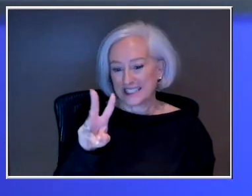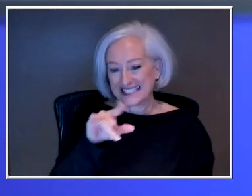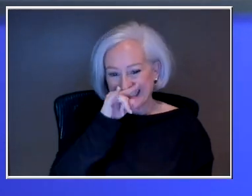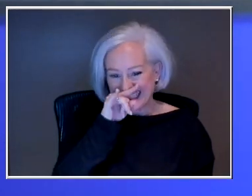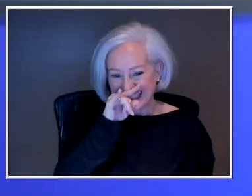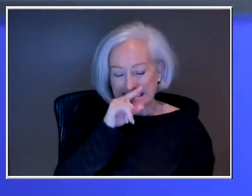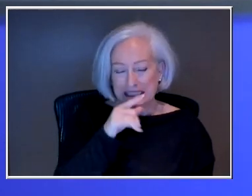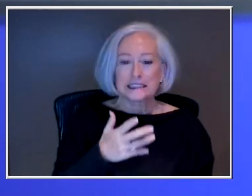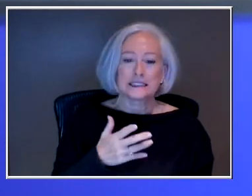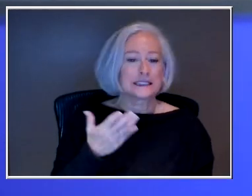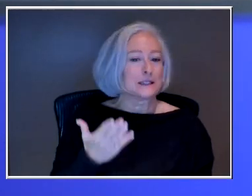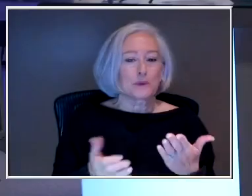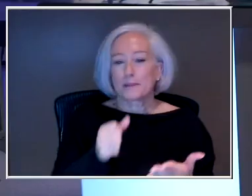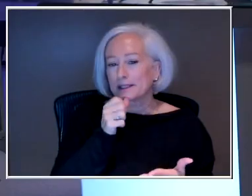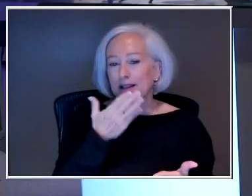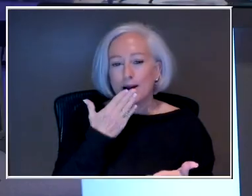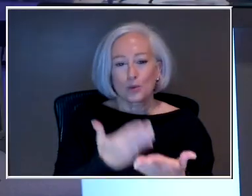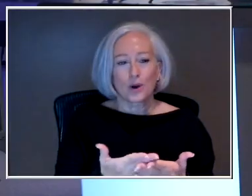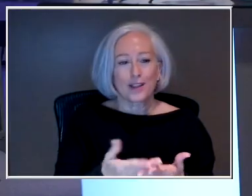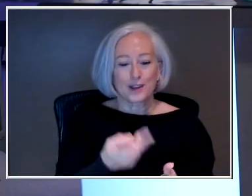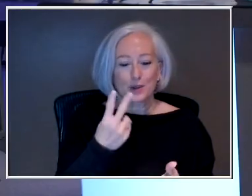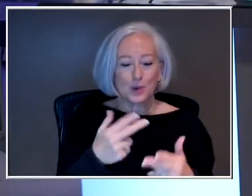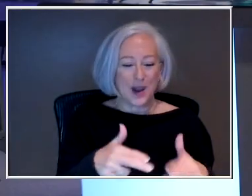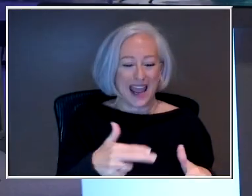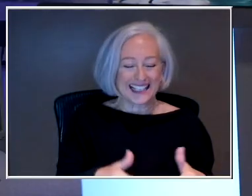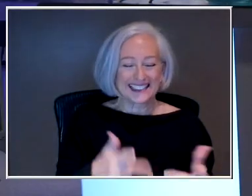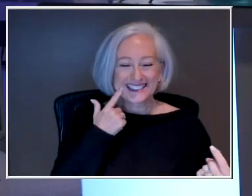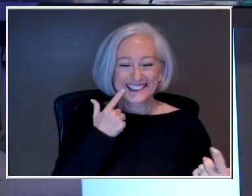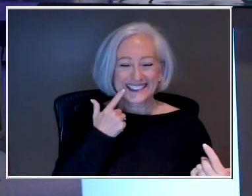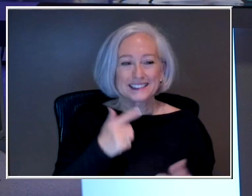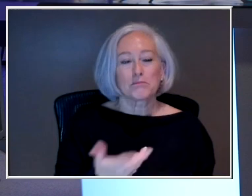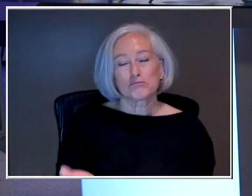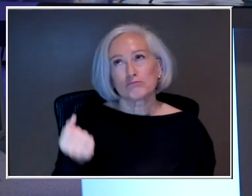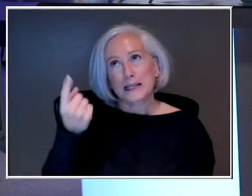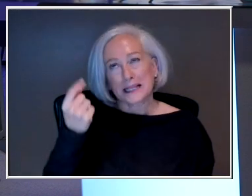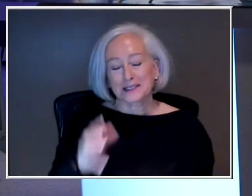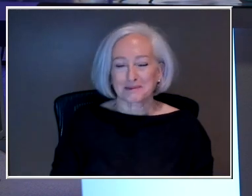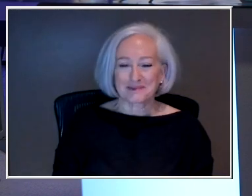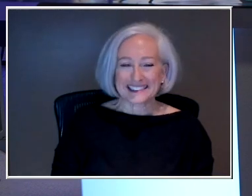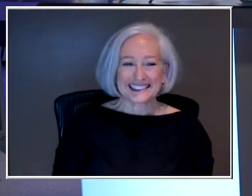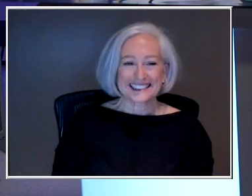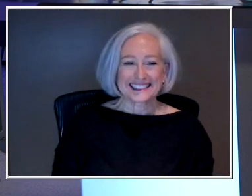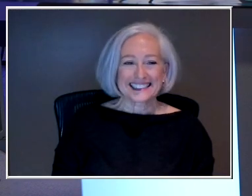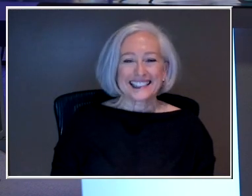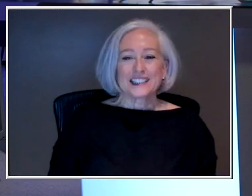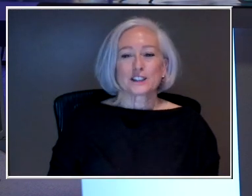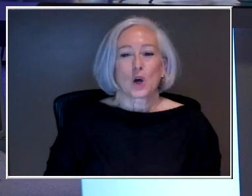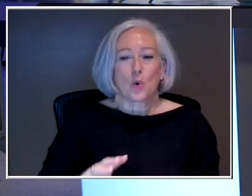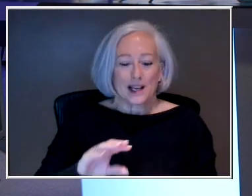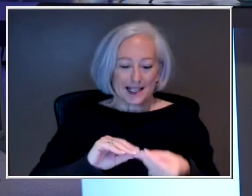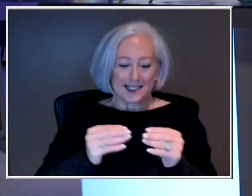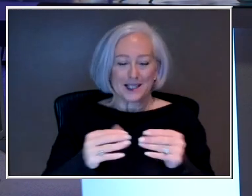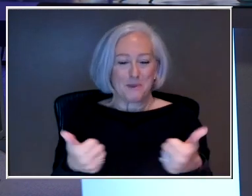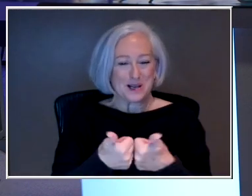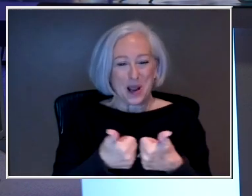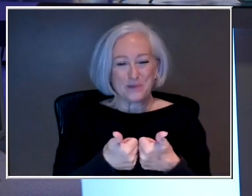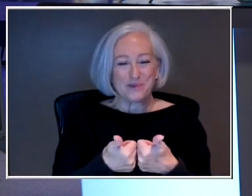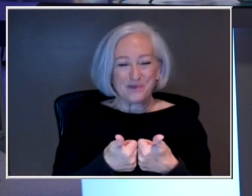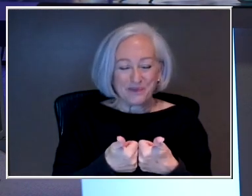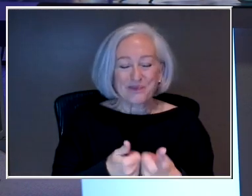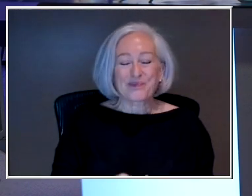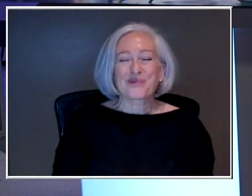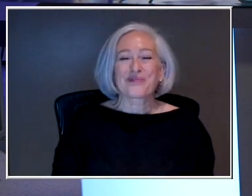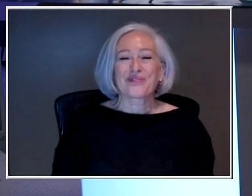well with 2 eggs. Okay, yeah, that makes sense. The math makes sense there. So then it's a numbers game. Yes. I mean, it's a numbers game, and